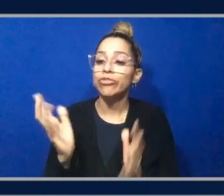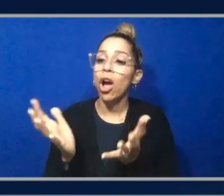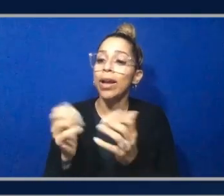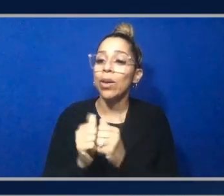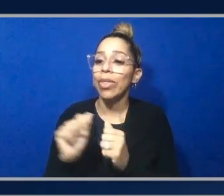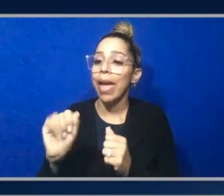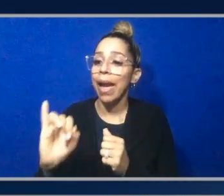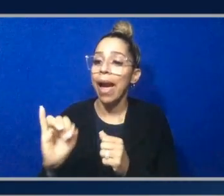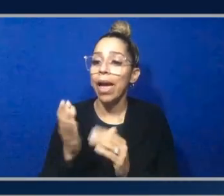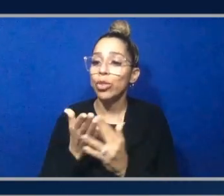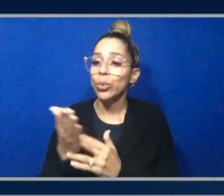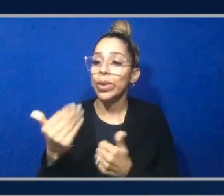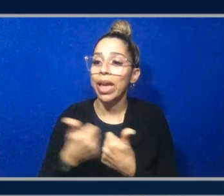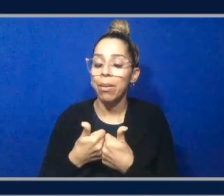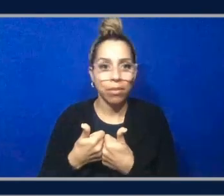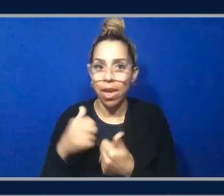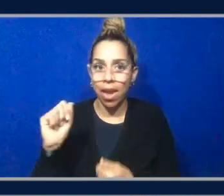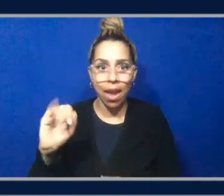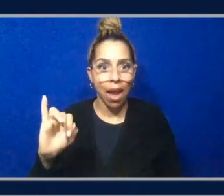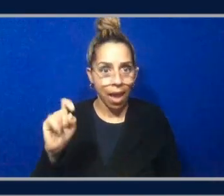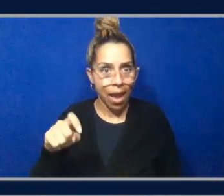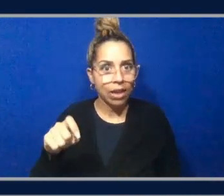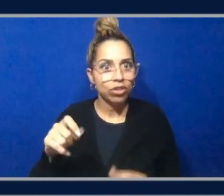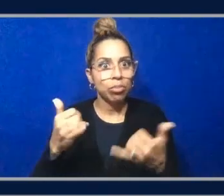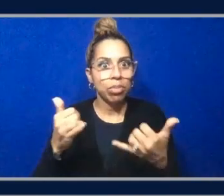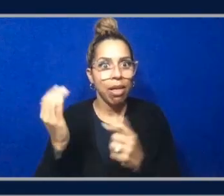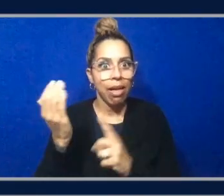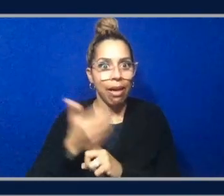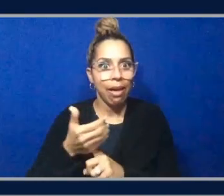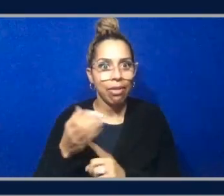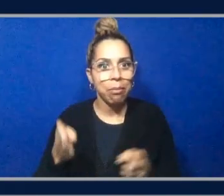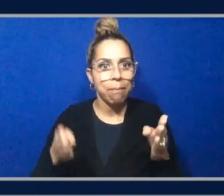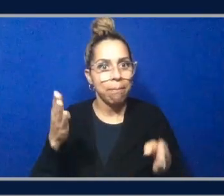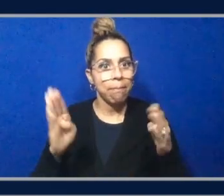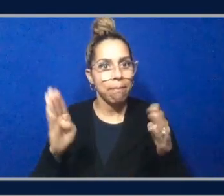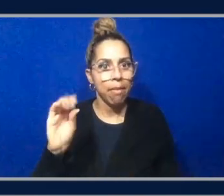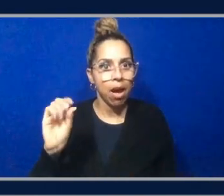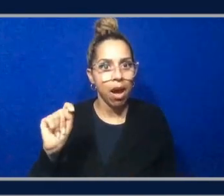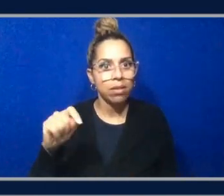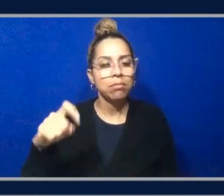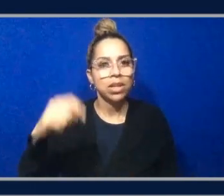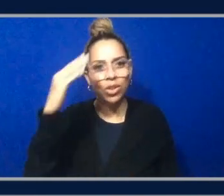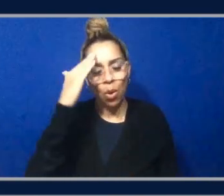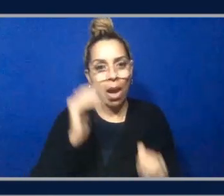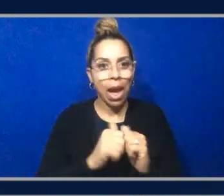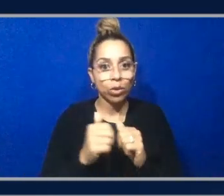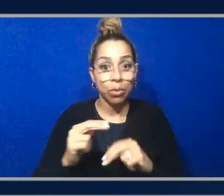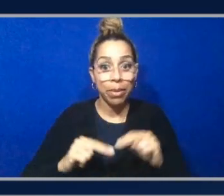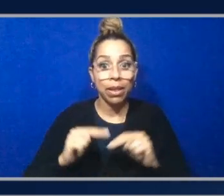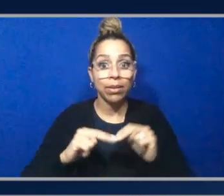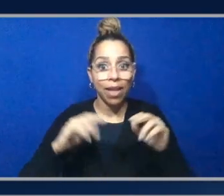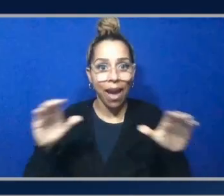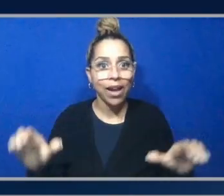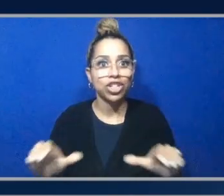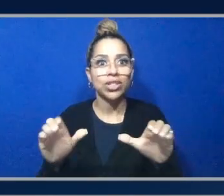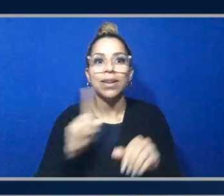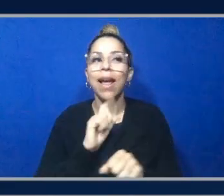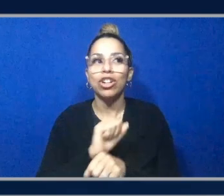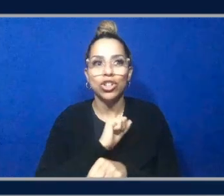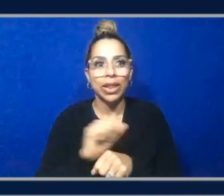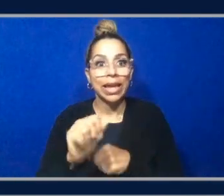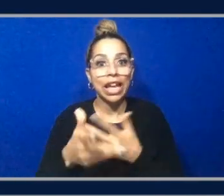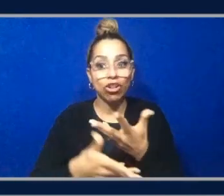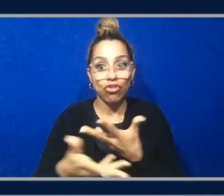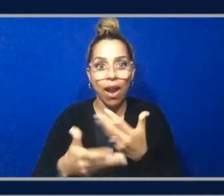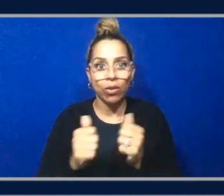AI needs to play the bot. So it needs to know how to build actions and actually interact with the bot for the bot